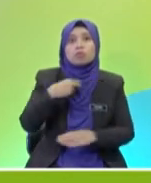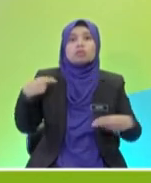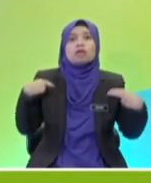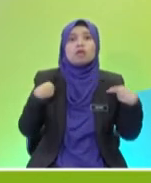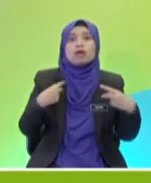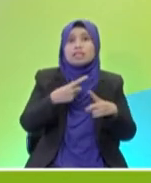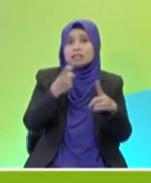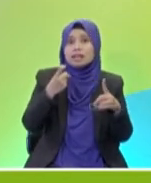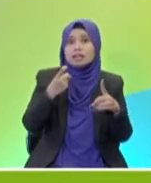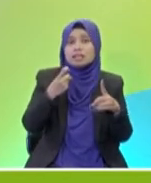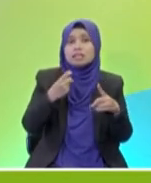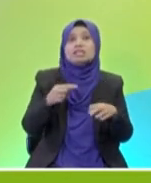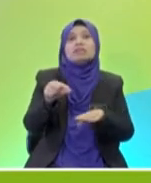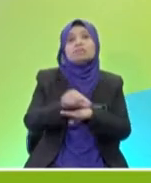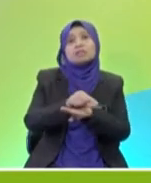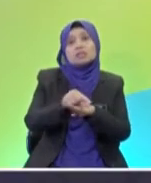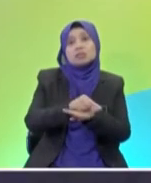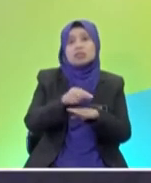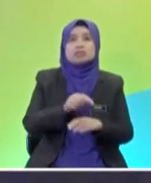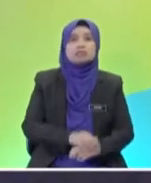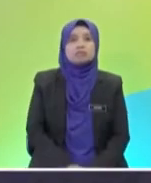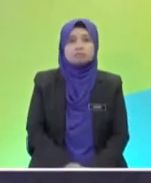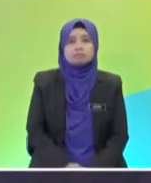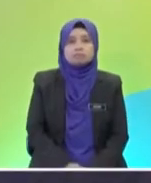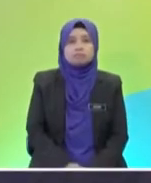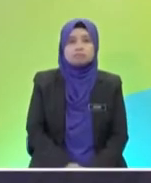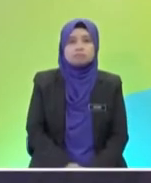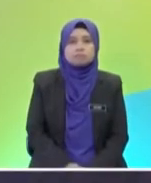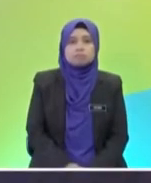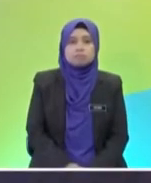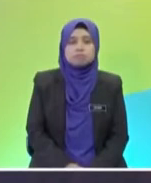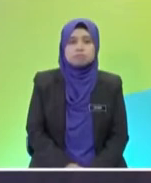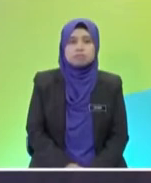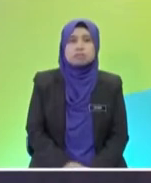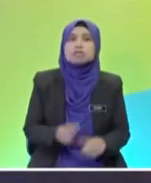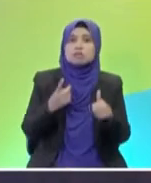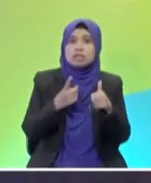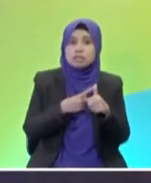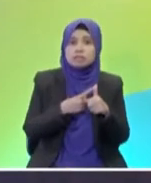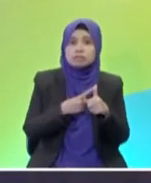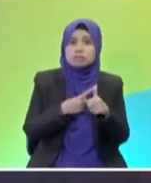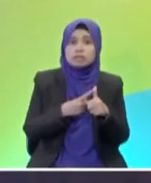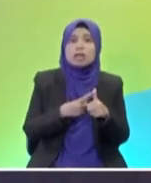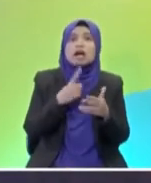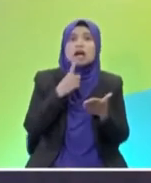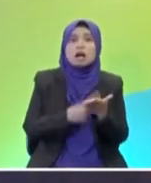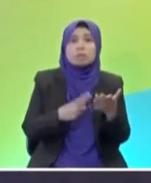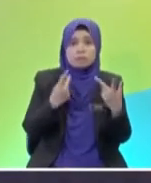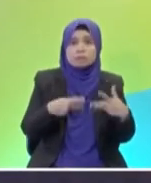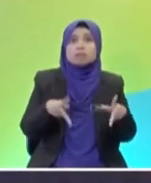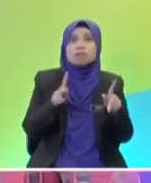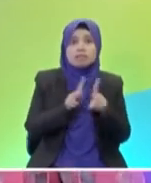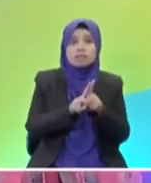exploitation. Okay, so next we go to another one. Now one more point. What are the importance of preservation and